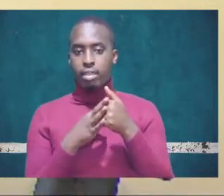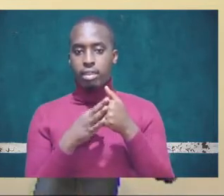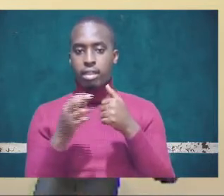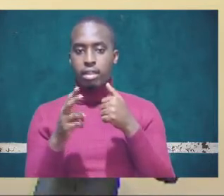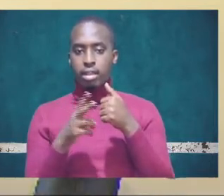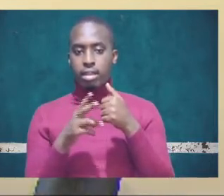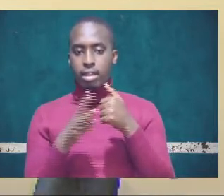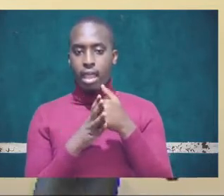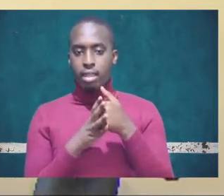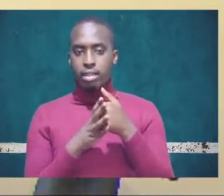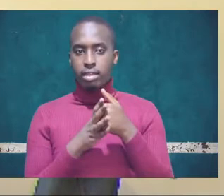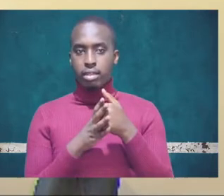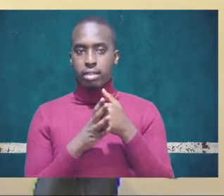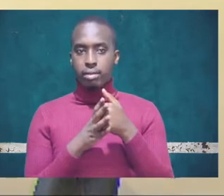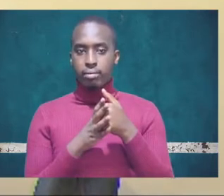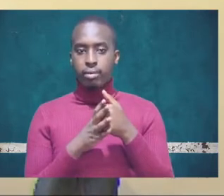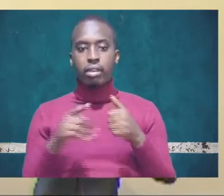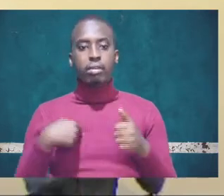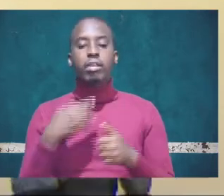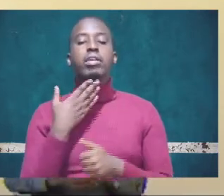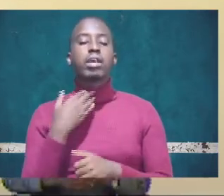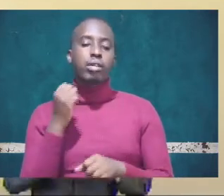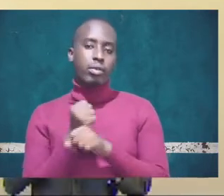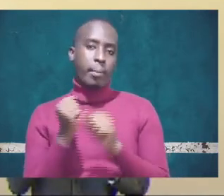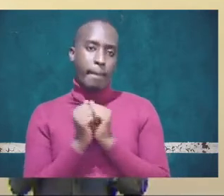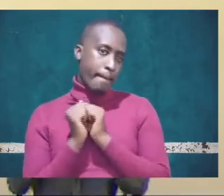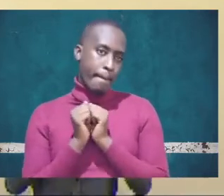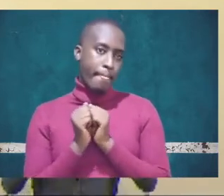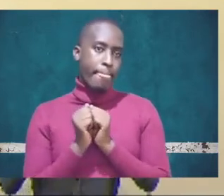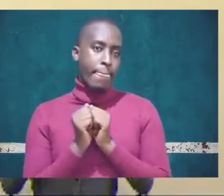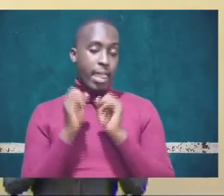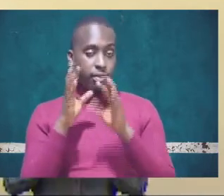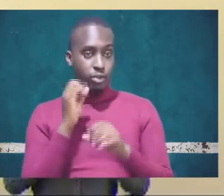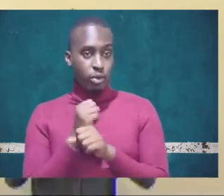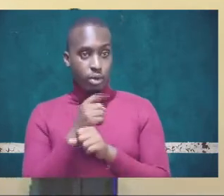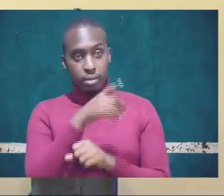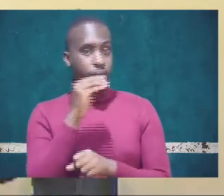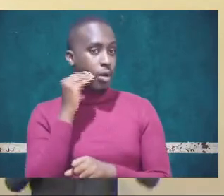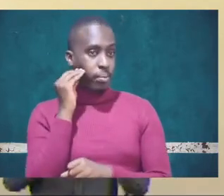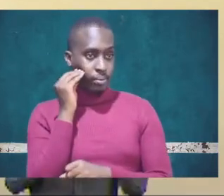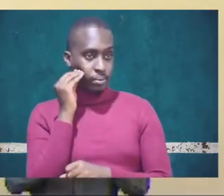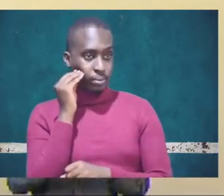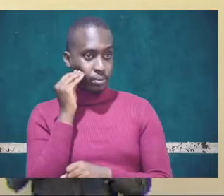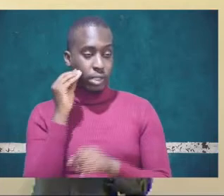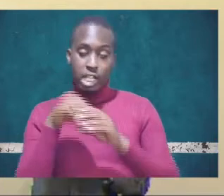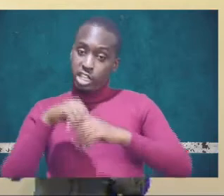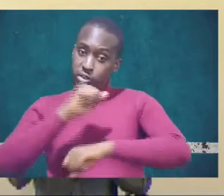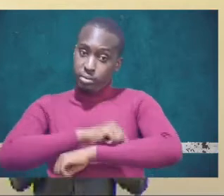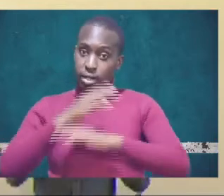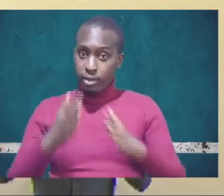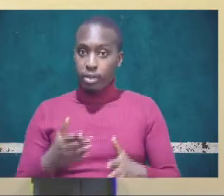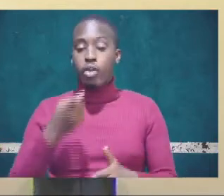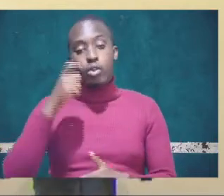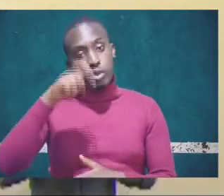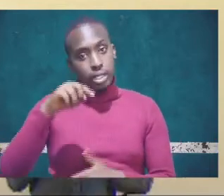9. And I'm trying to graduate it without measuring. But of course, when you are doing so at home or maybe in class, you need